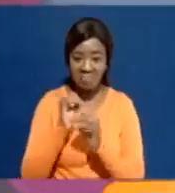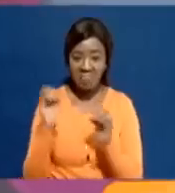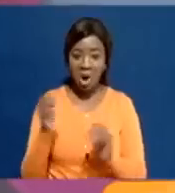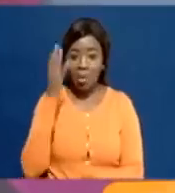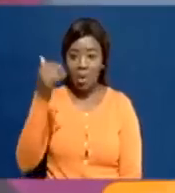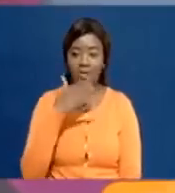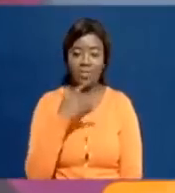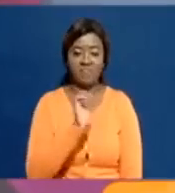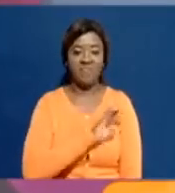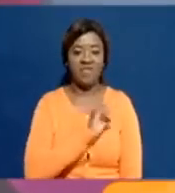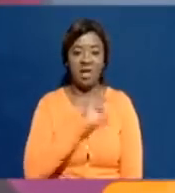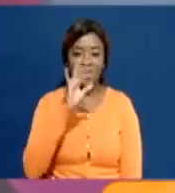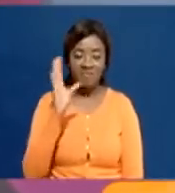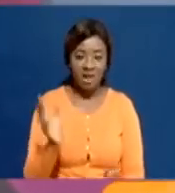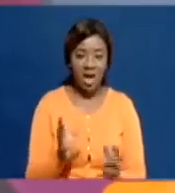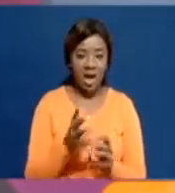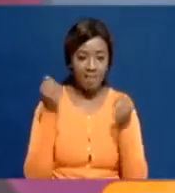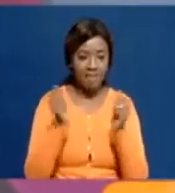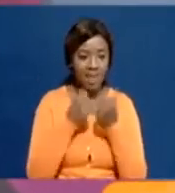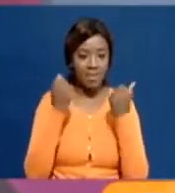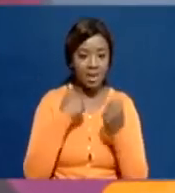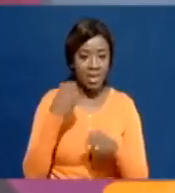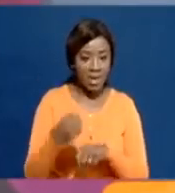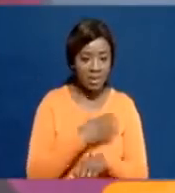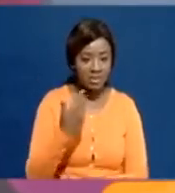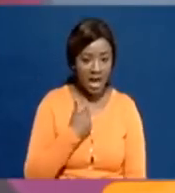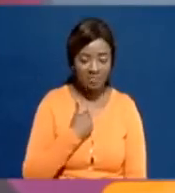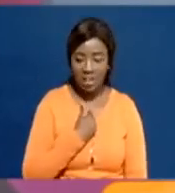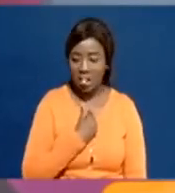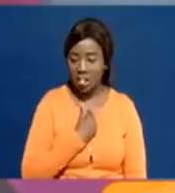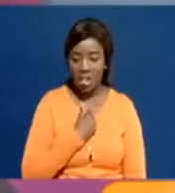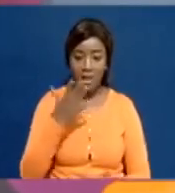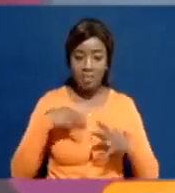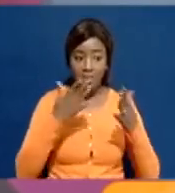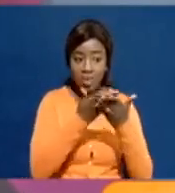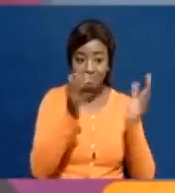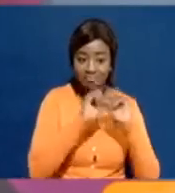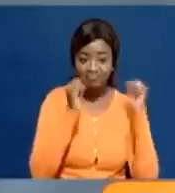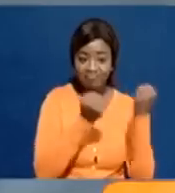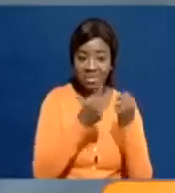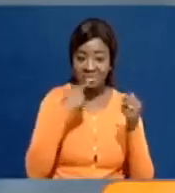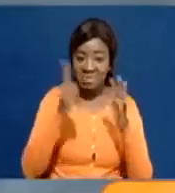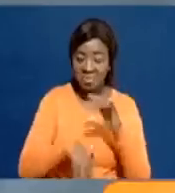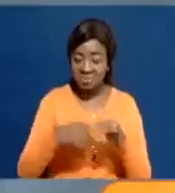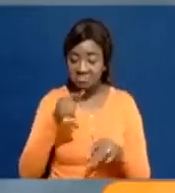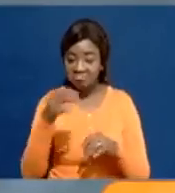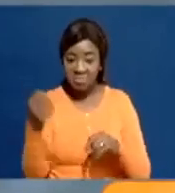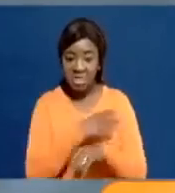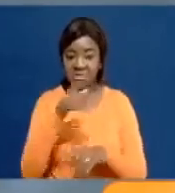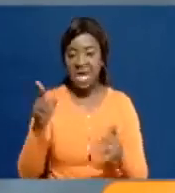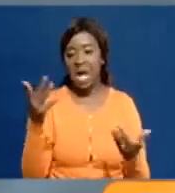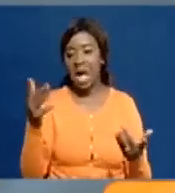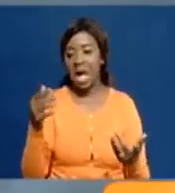is actually brought about by the stigmatization of cancer as a death sentence. So when that comes in, then